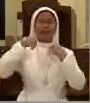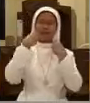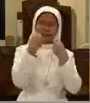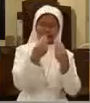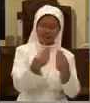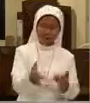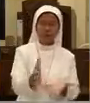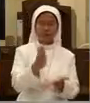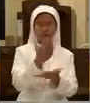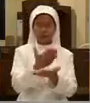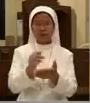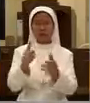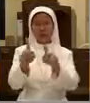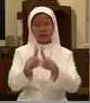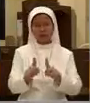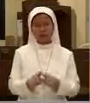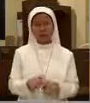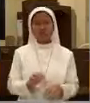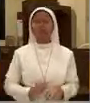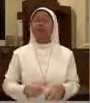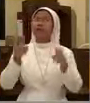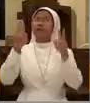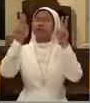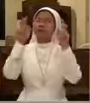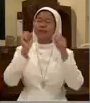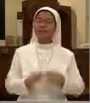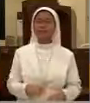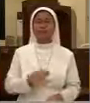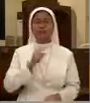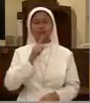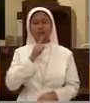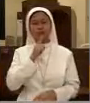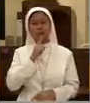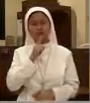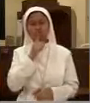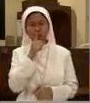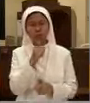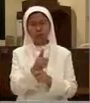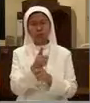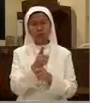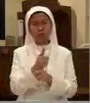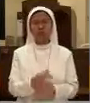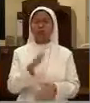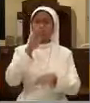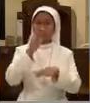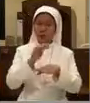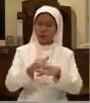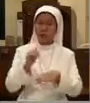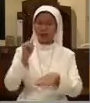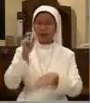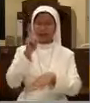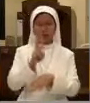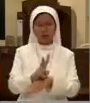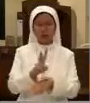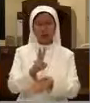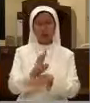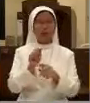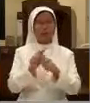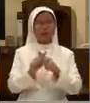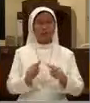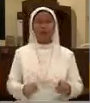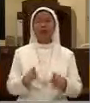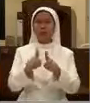part of the theme is a reality. It is a calling, but you know, it could pose